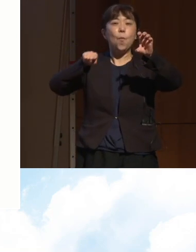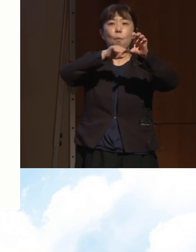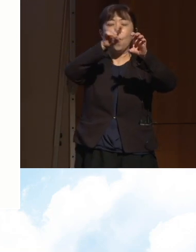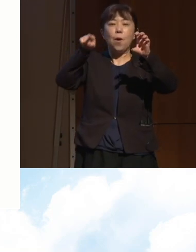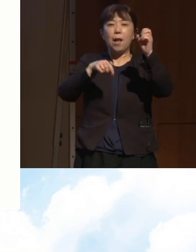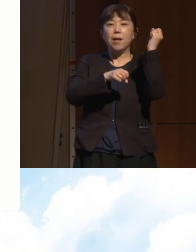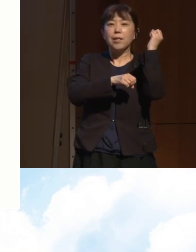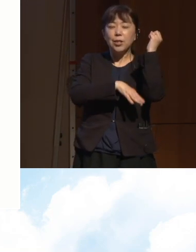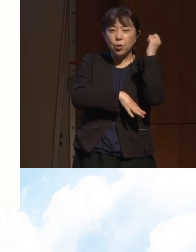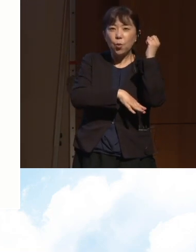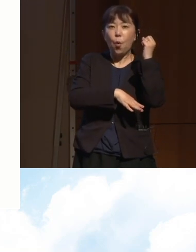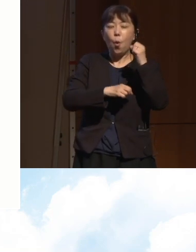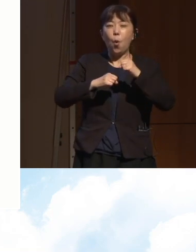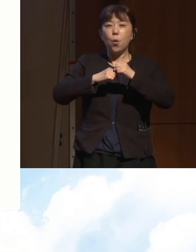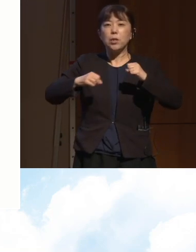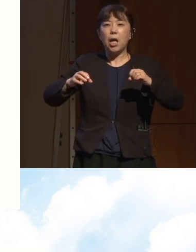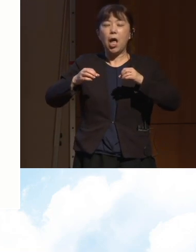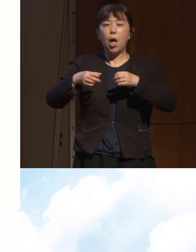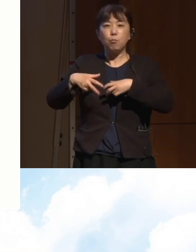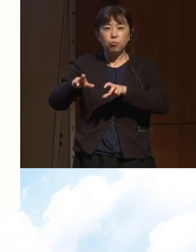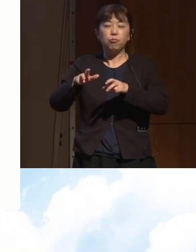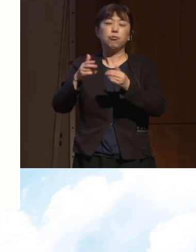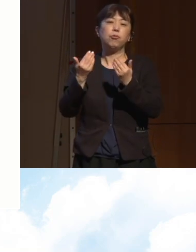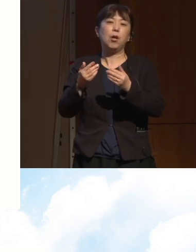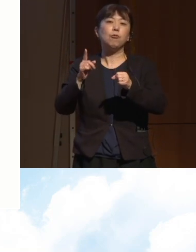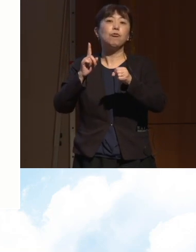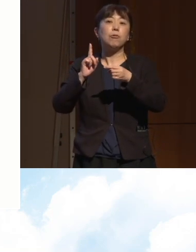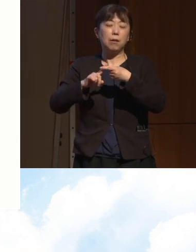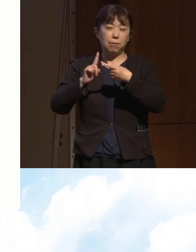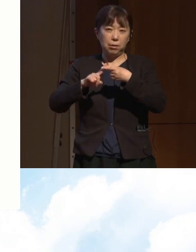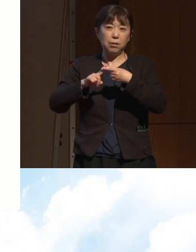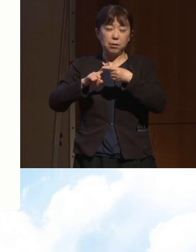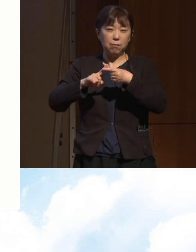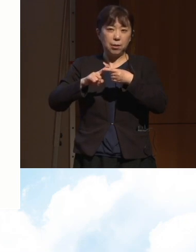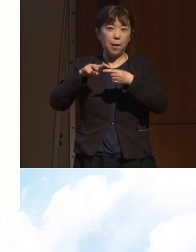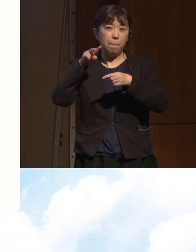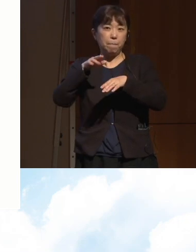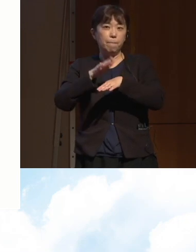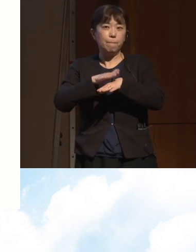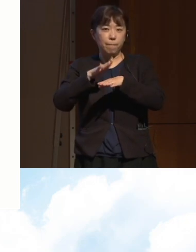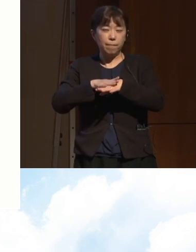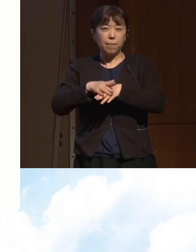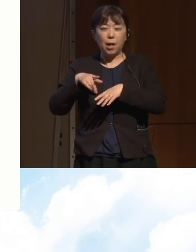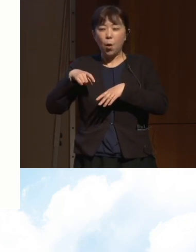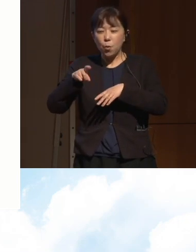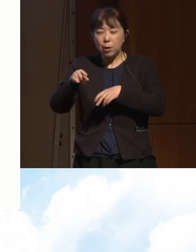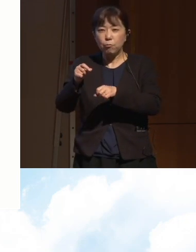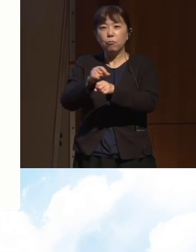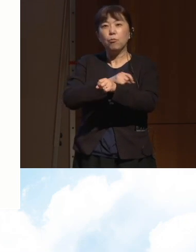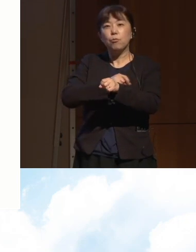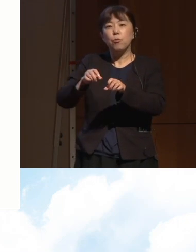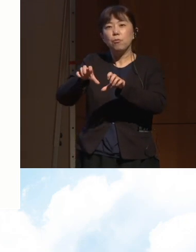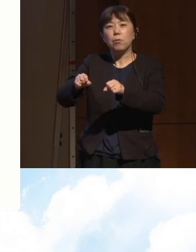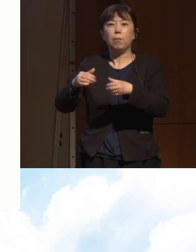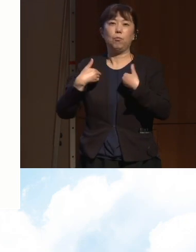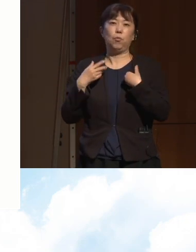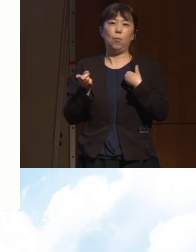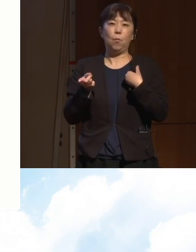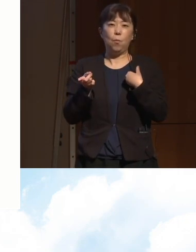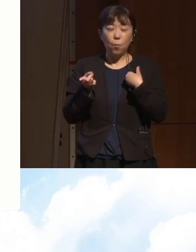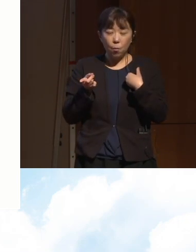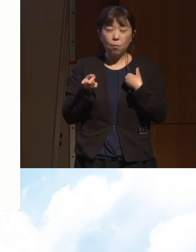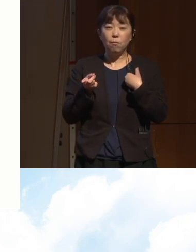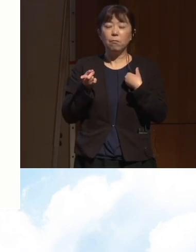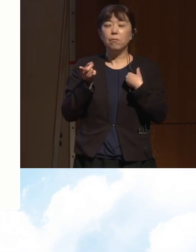of viruses that are going to define what is effective for a vaccine or a therapeutic against them. In the case of